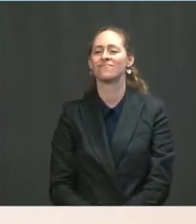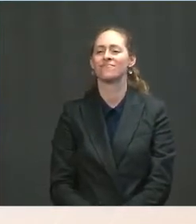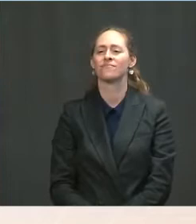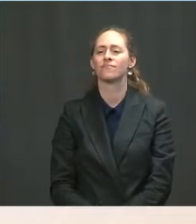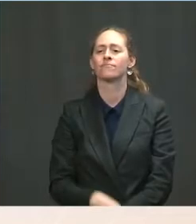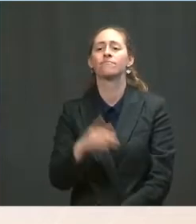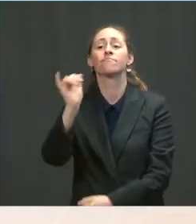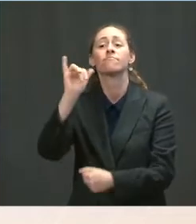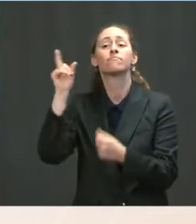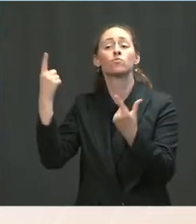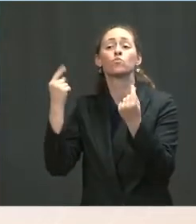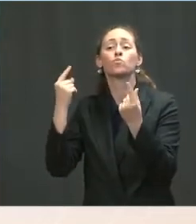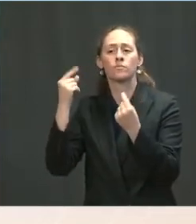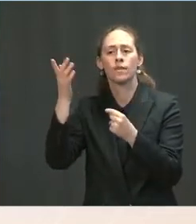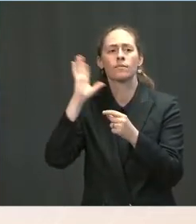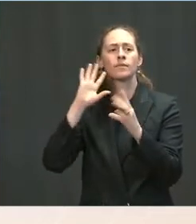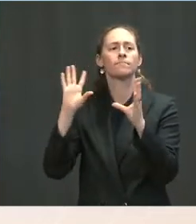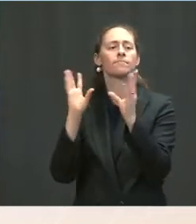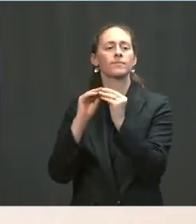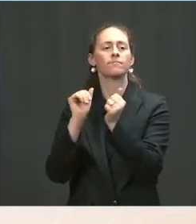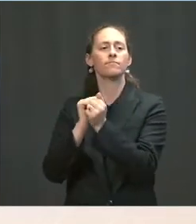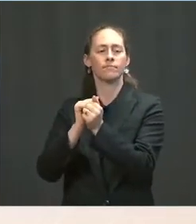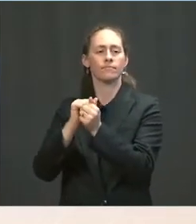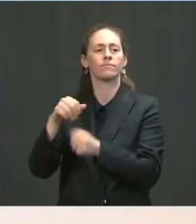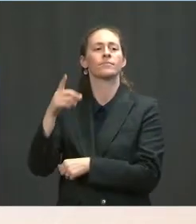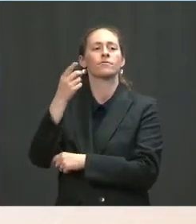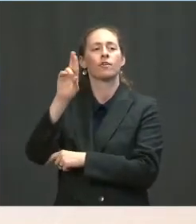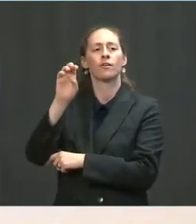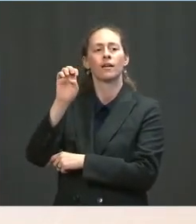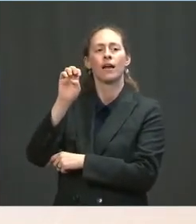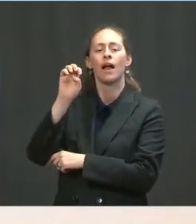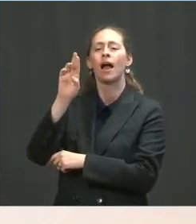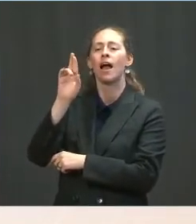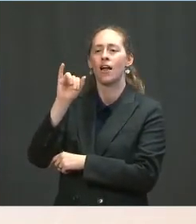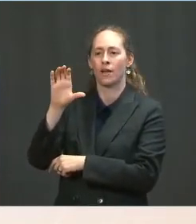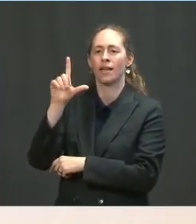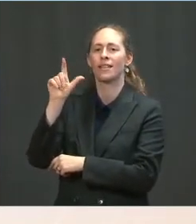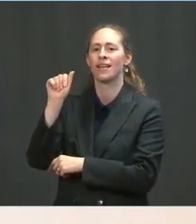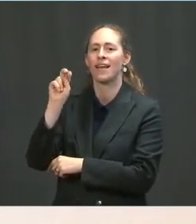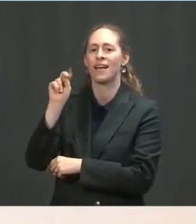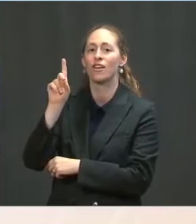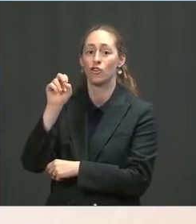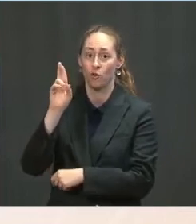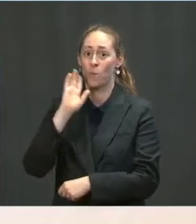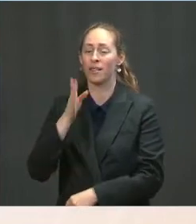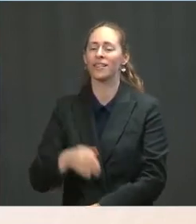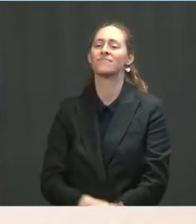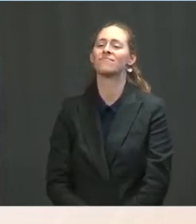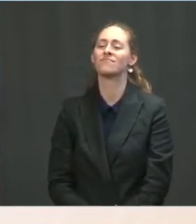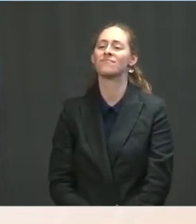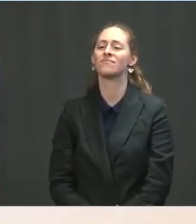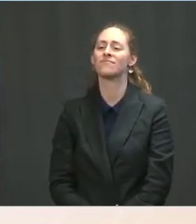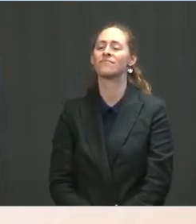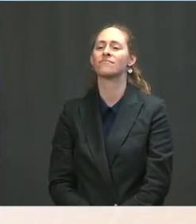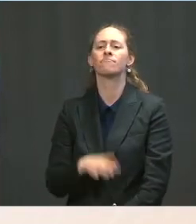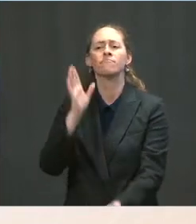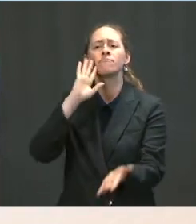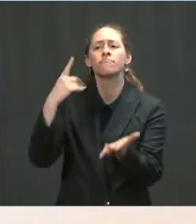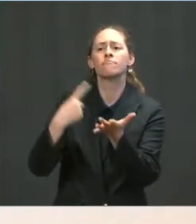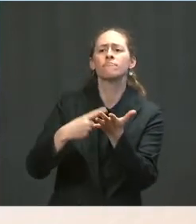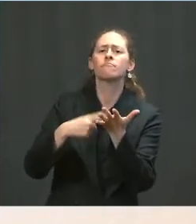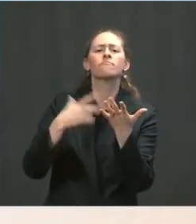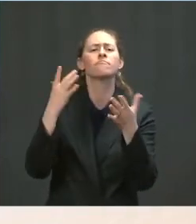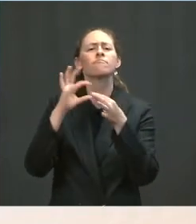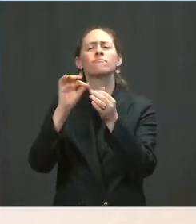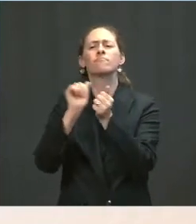science advisor and director of the Office of Science and Technology Policy, about his plan for preparing for